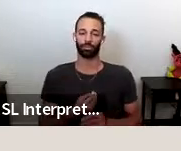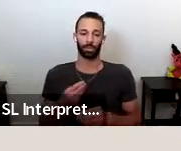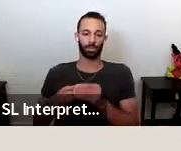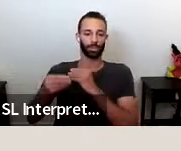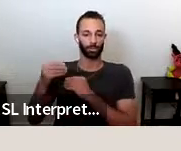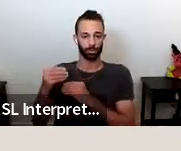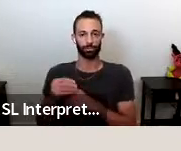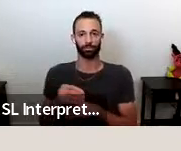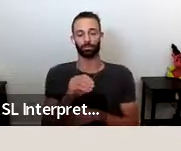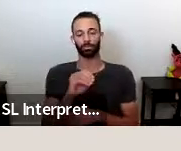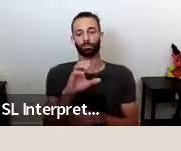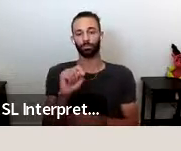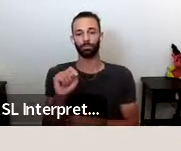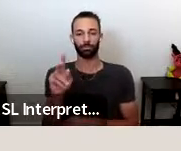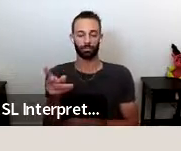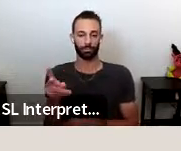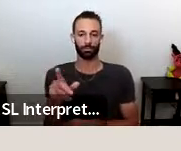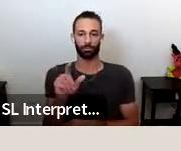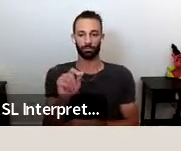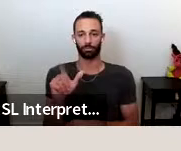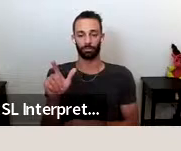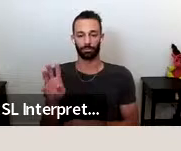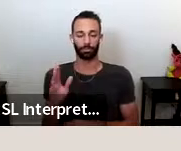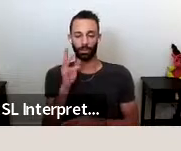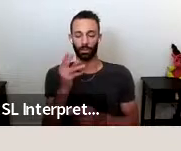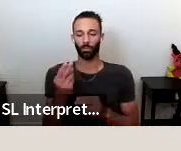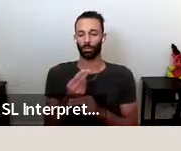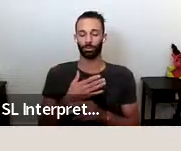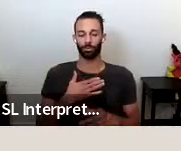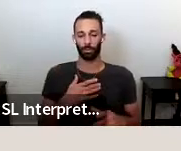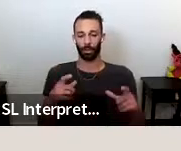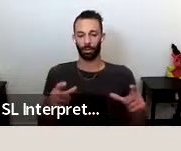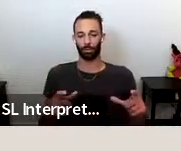Also, I'm going to be using my tambourine through this because I